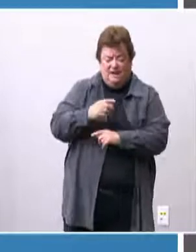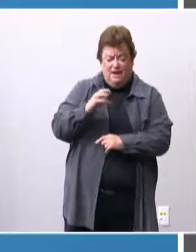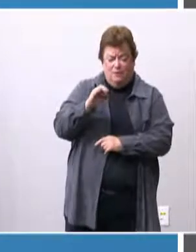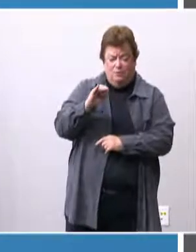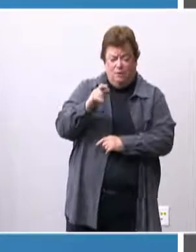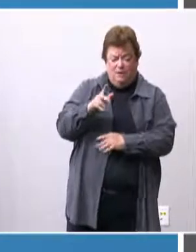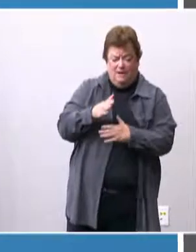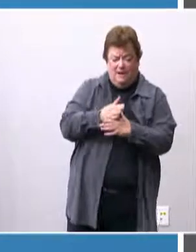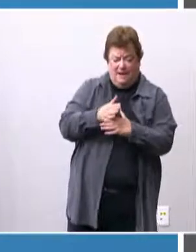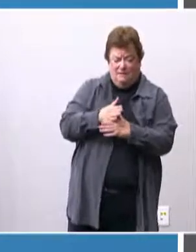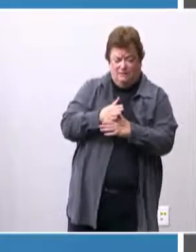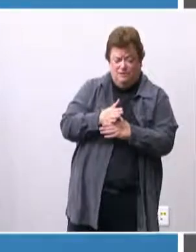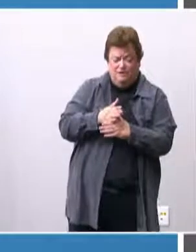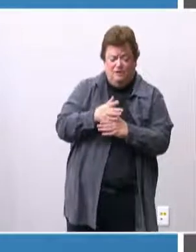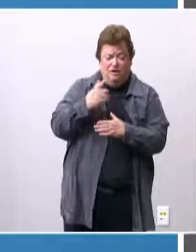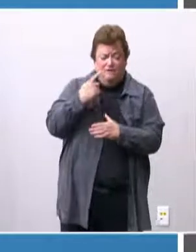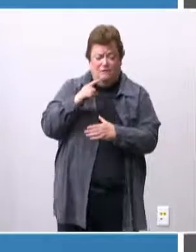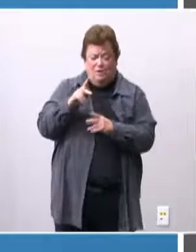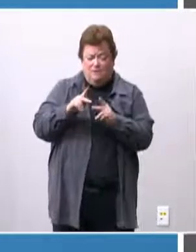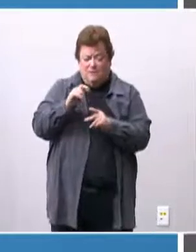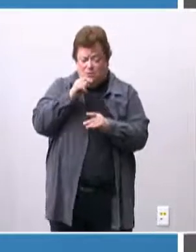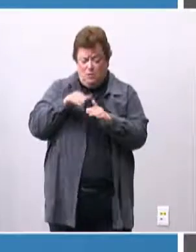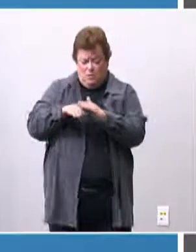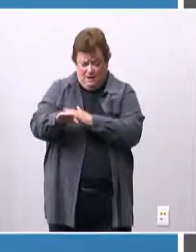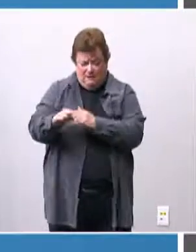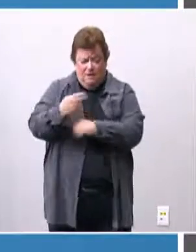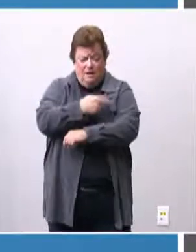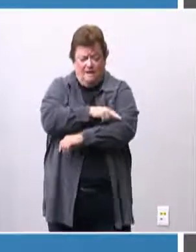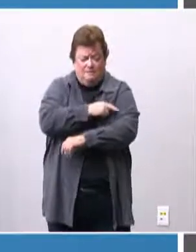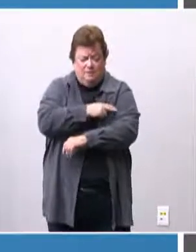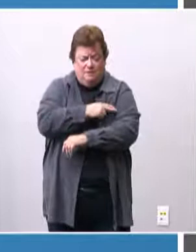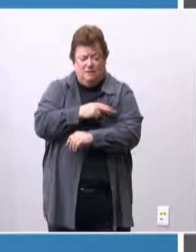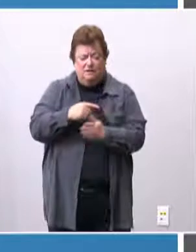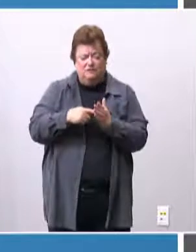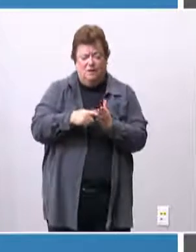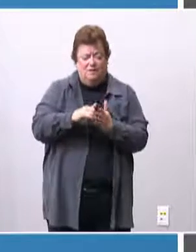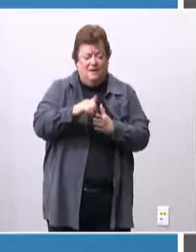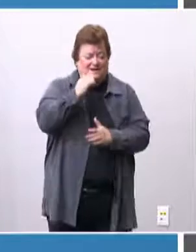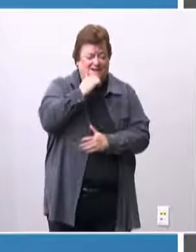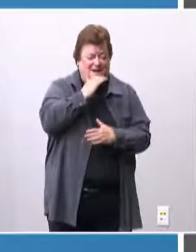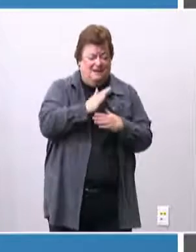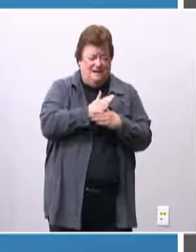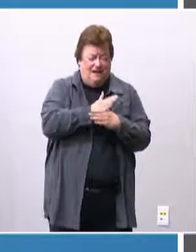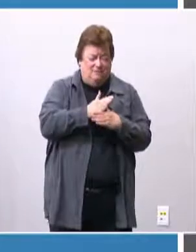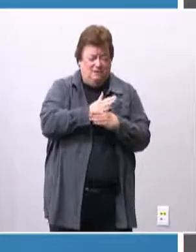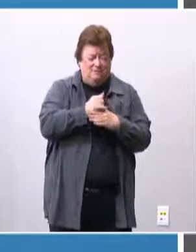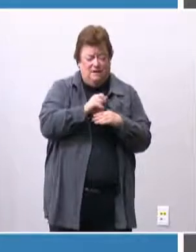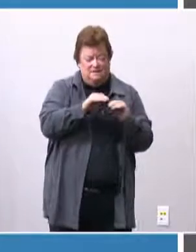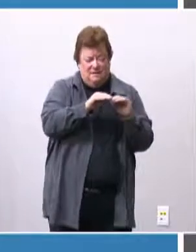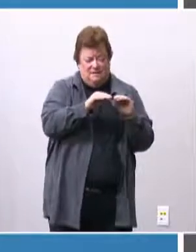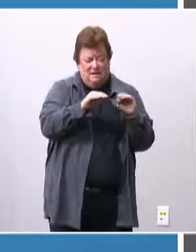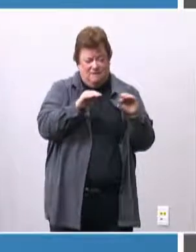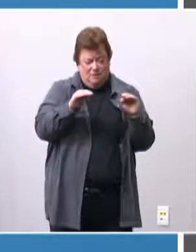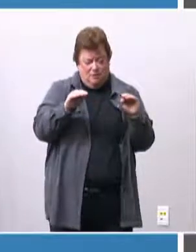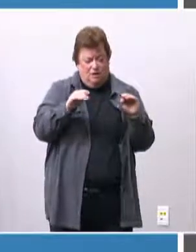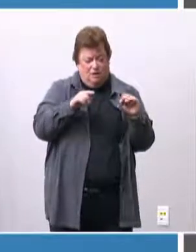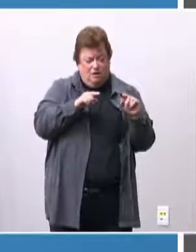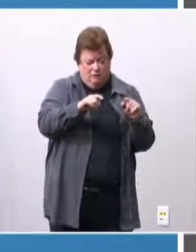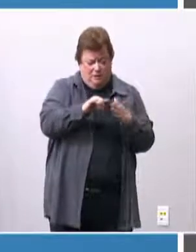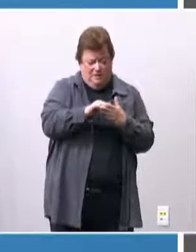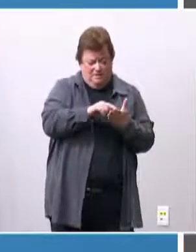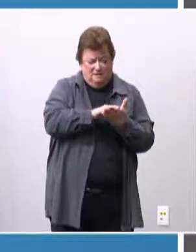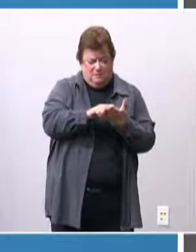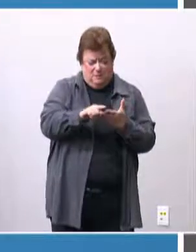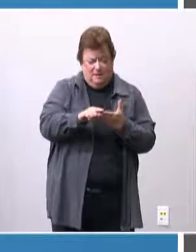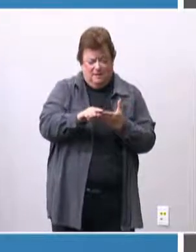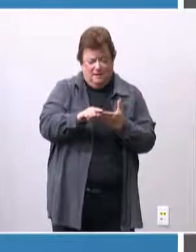of COVID-19 patients hospitalized locally shows that the daily average was fairly level through the week ending